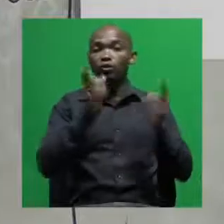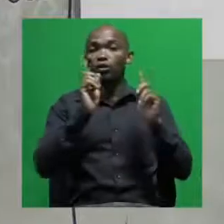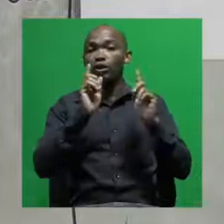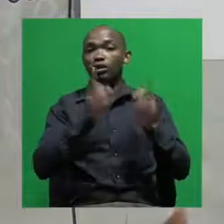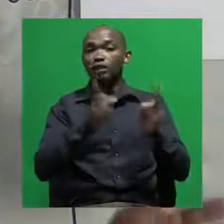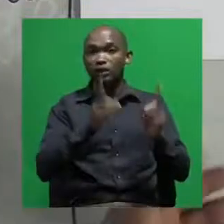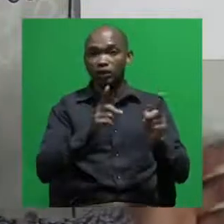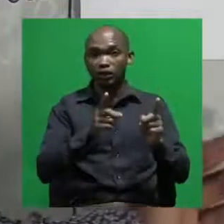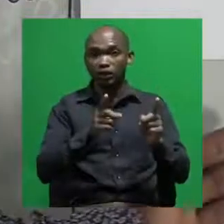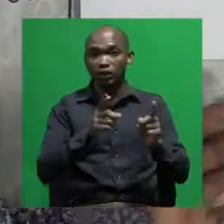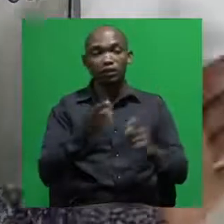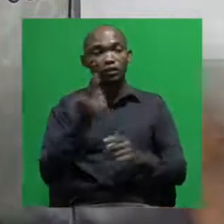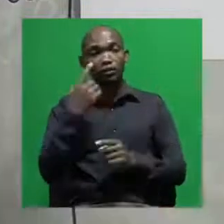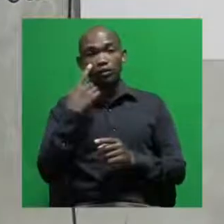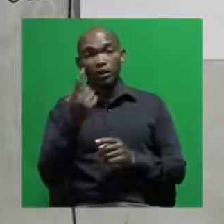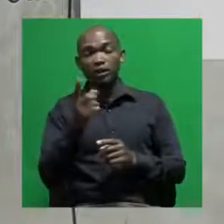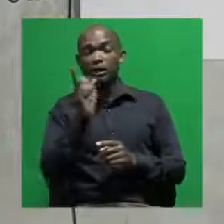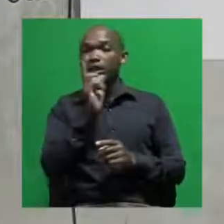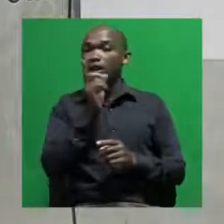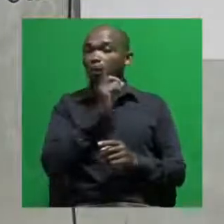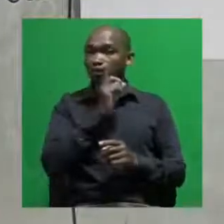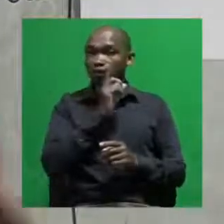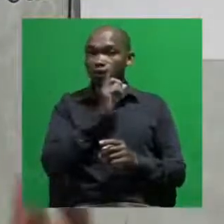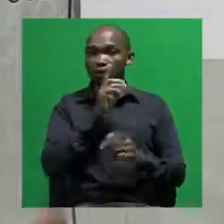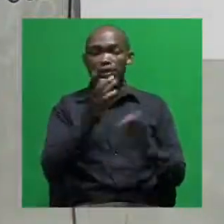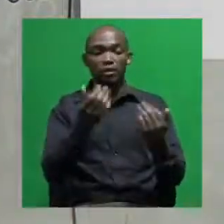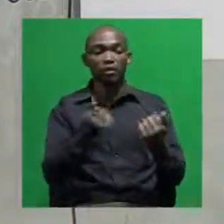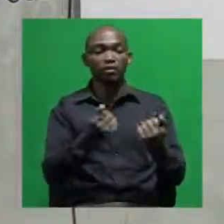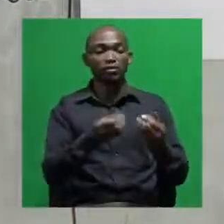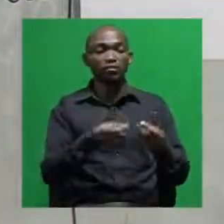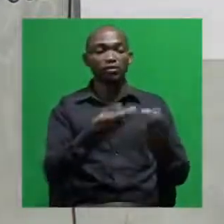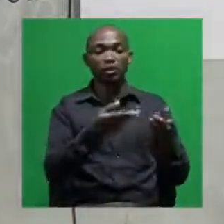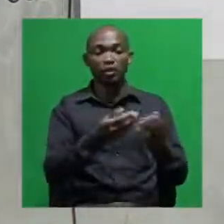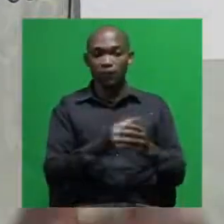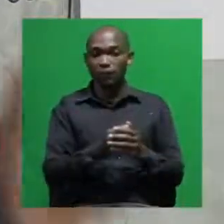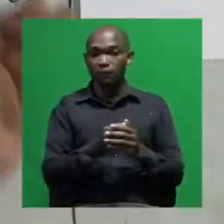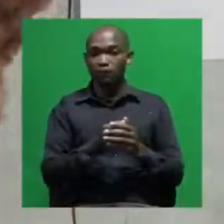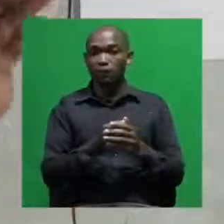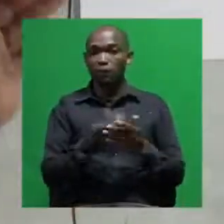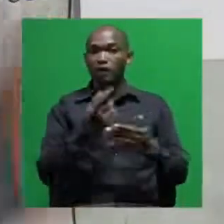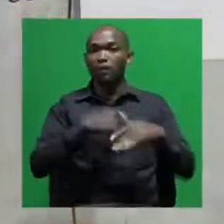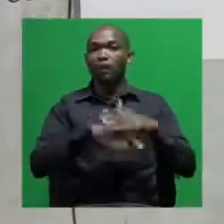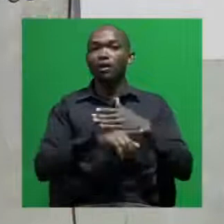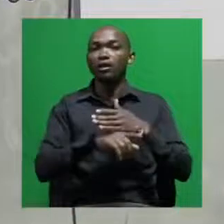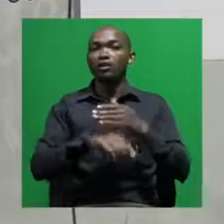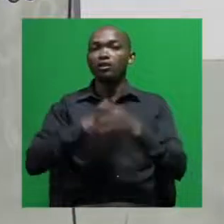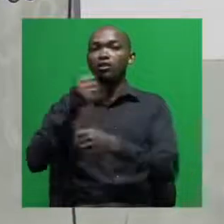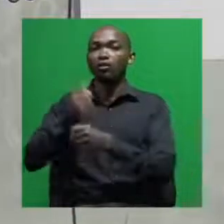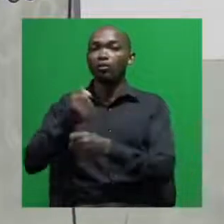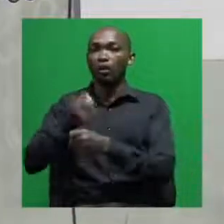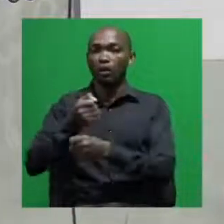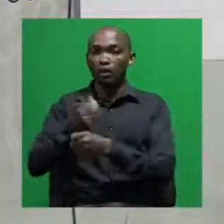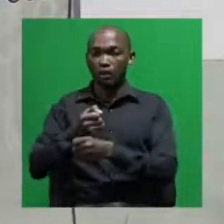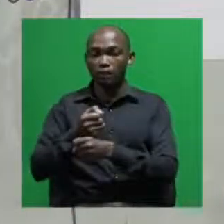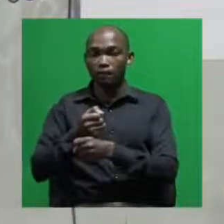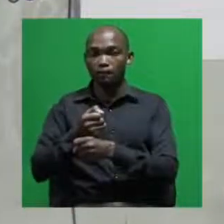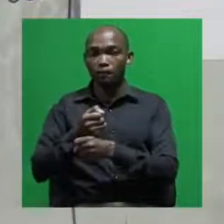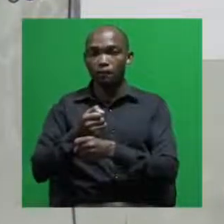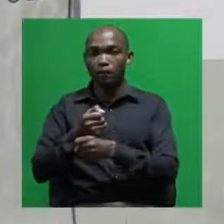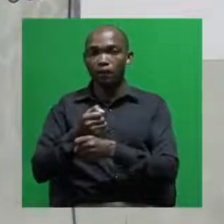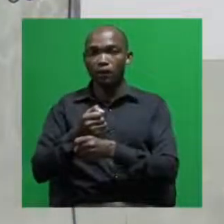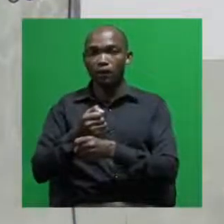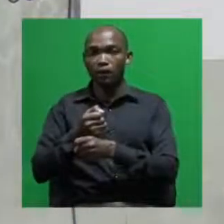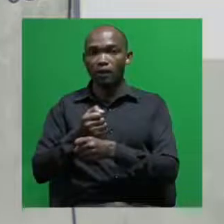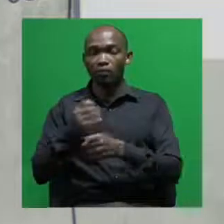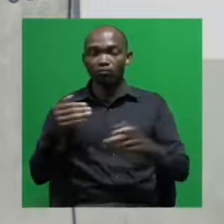the clarification of the answer that you have in your work. So until